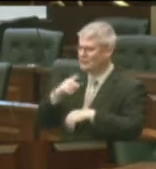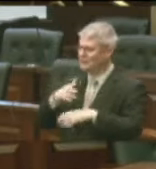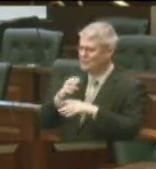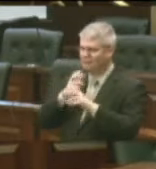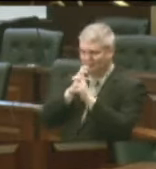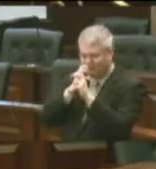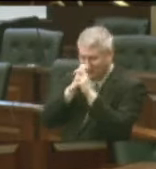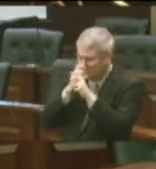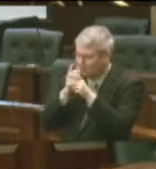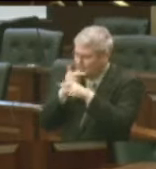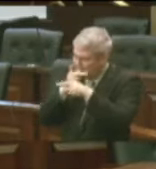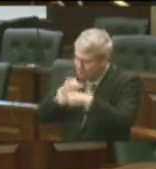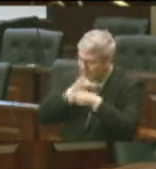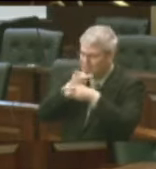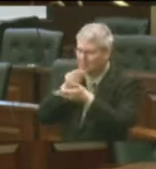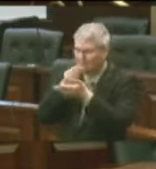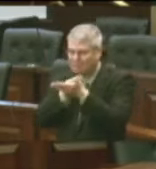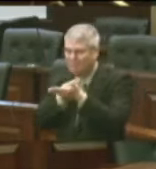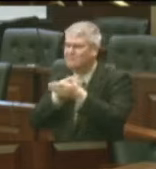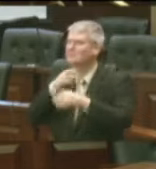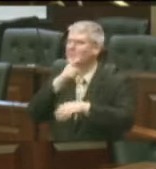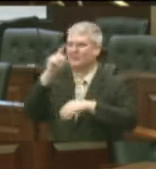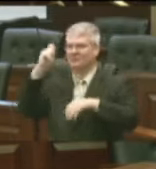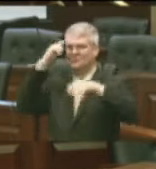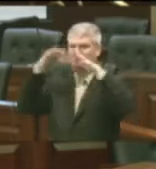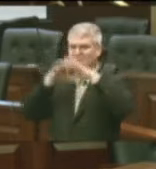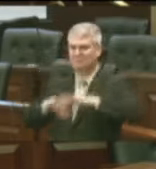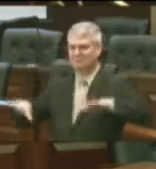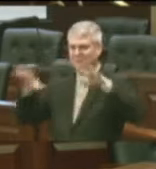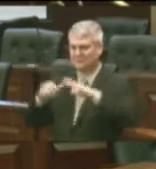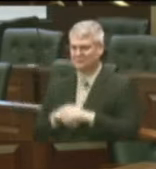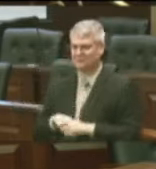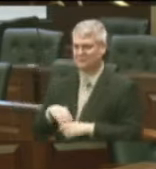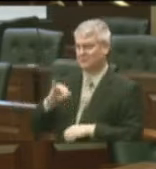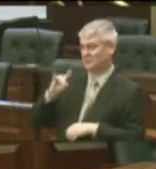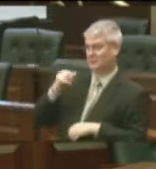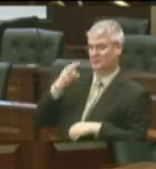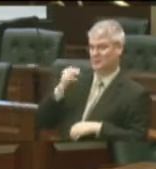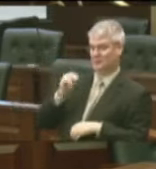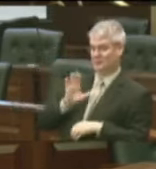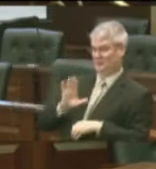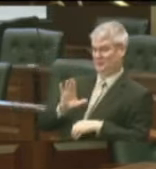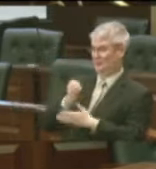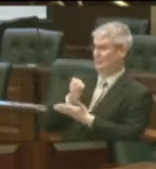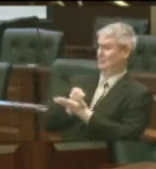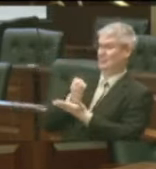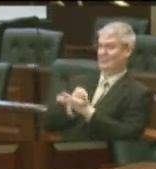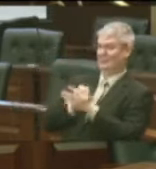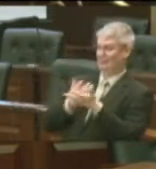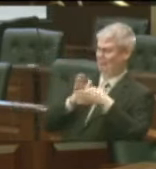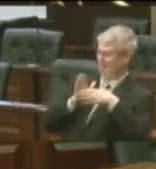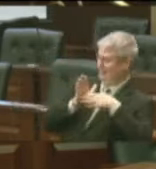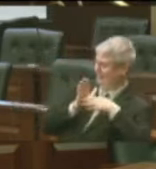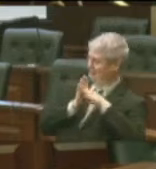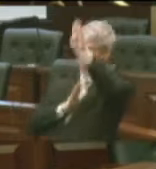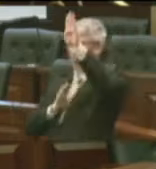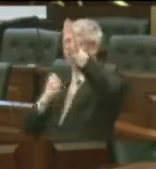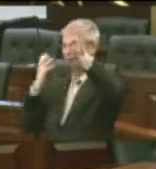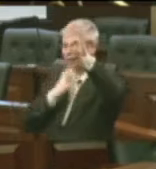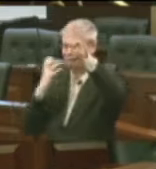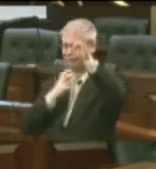just recognized for leading all 50 states in our economic momentum. We are the envy of other states that